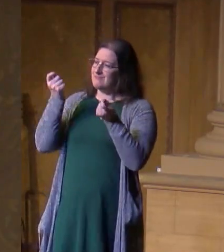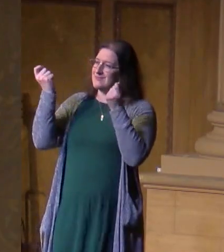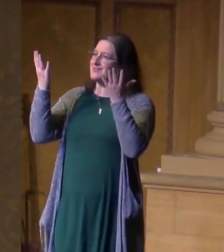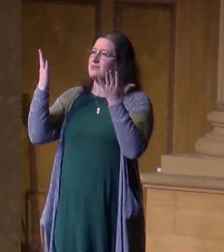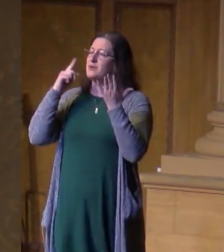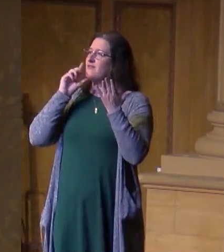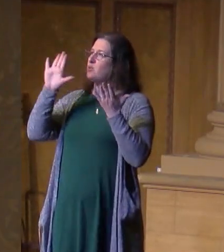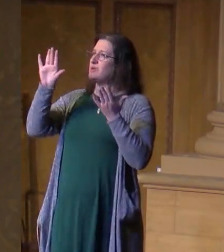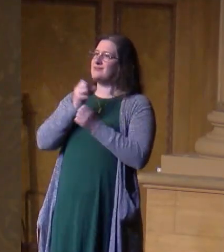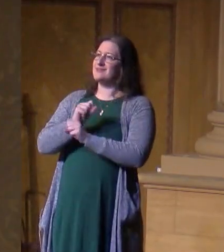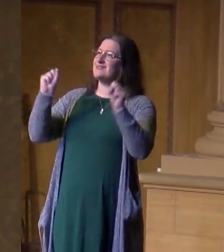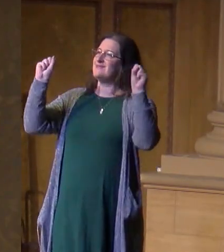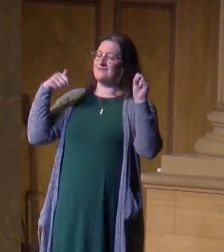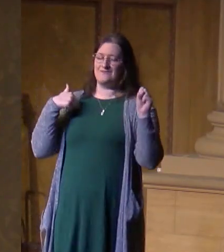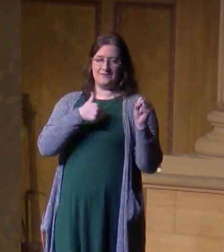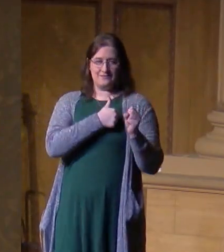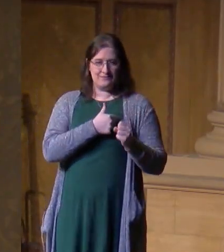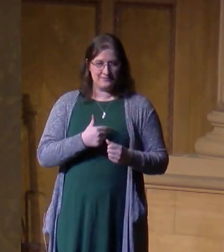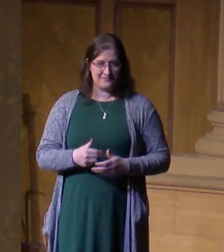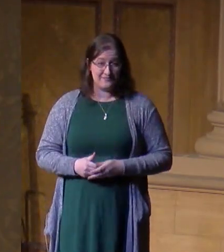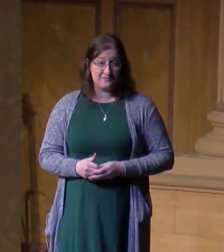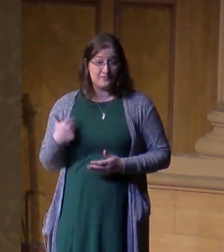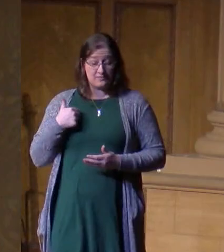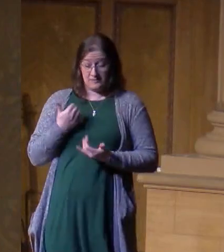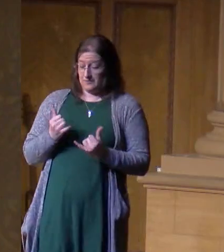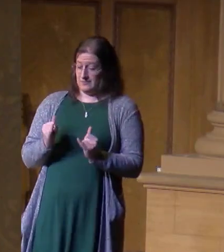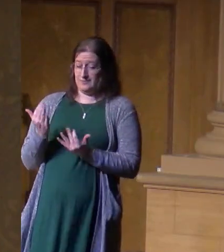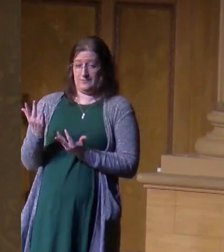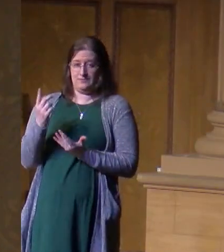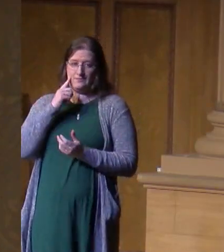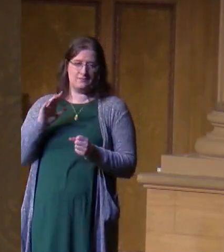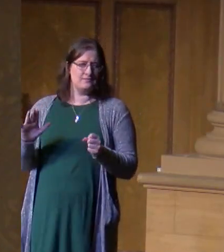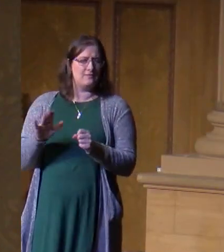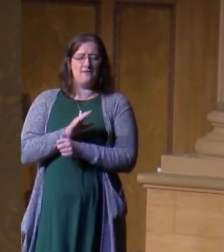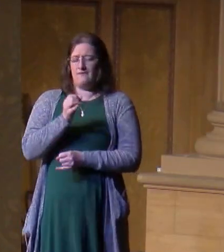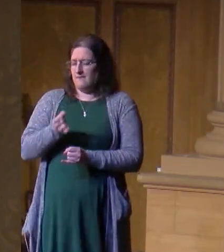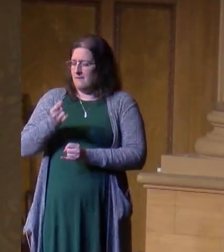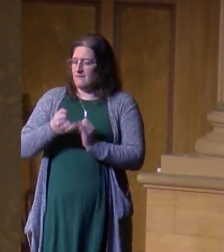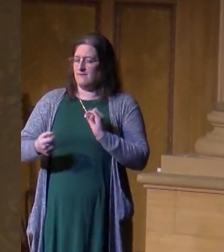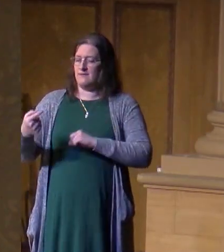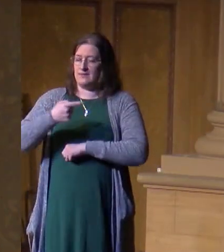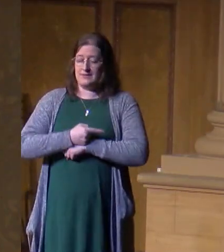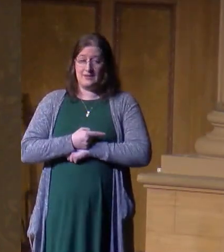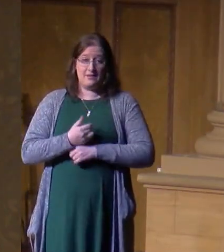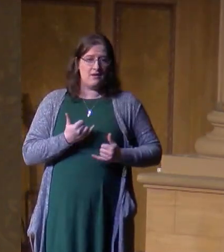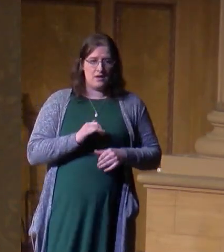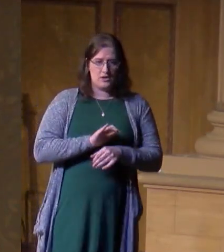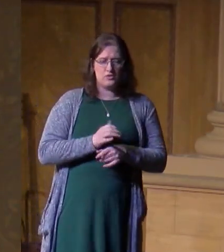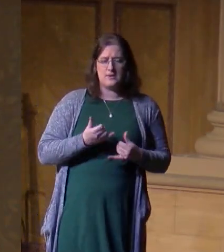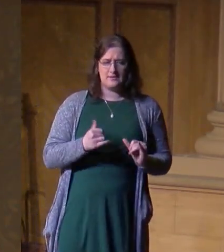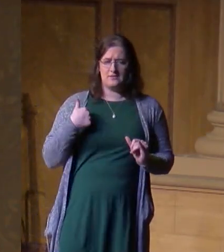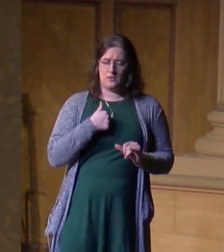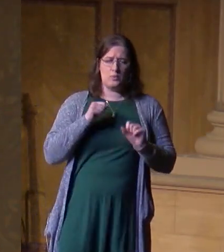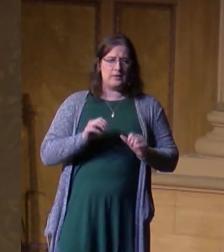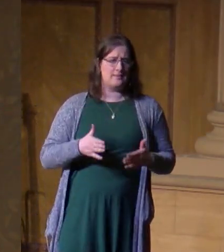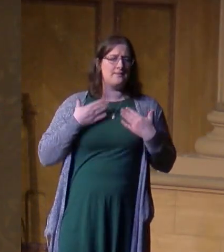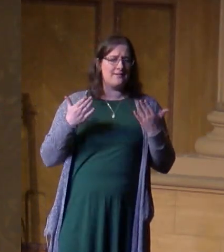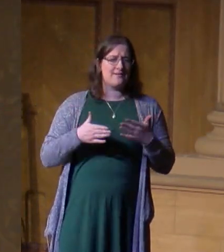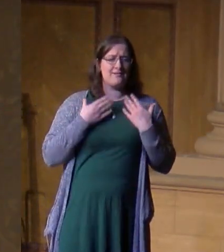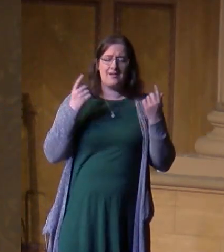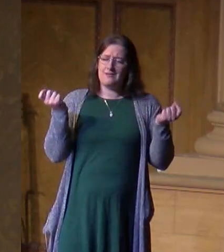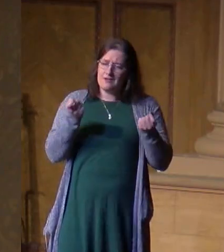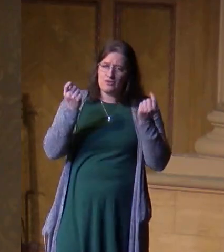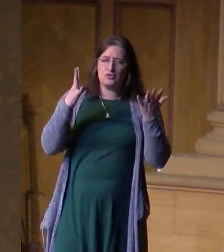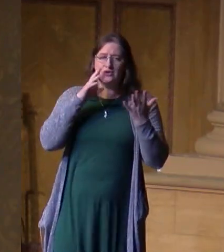salvation. Even though we await that day, even tonight, we can be glad and rejoice in his salvation